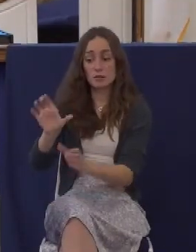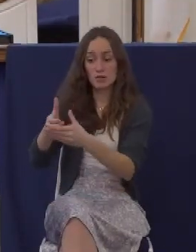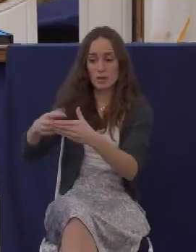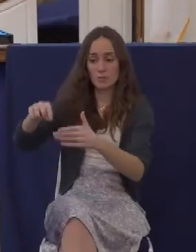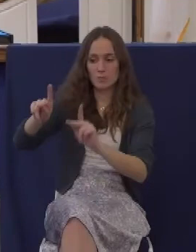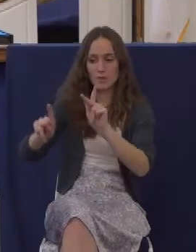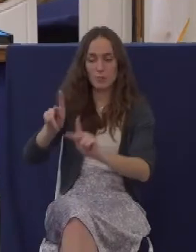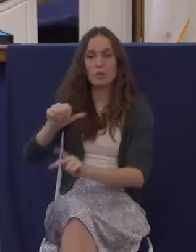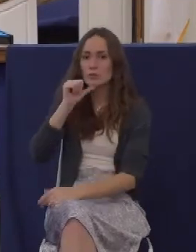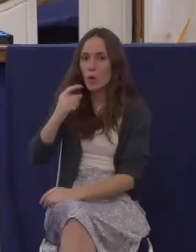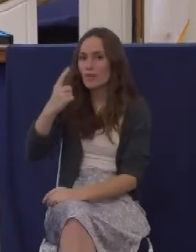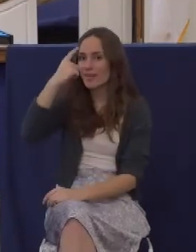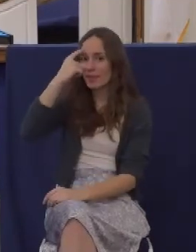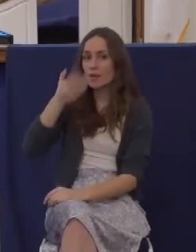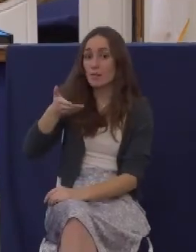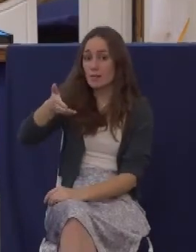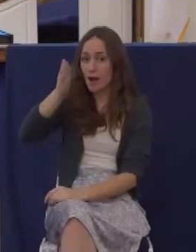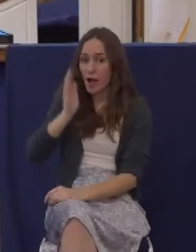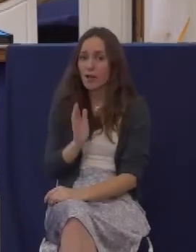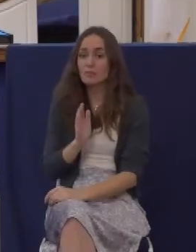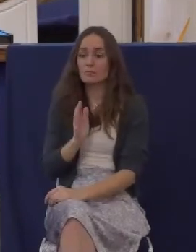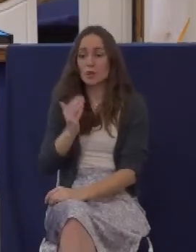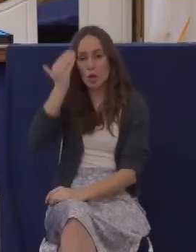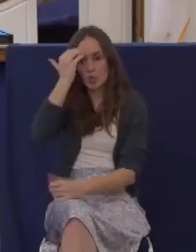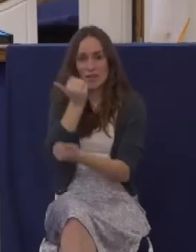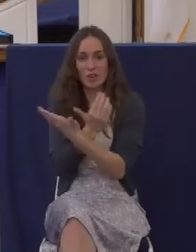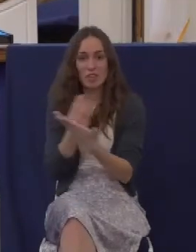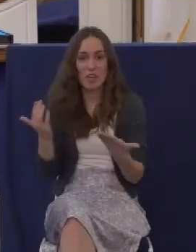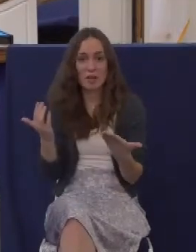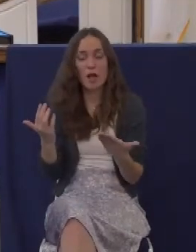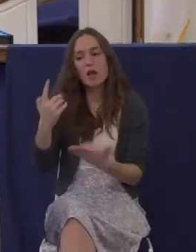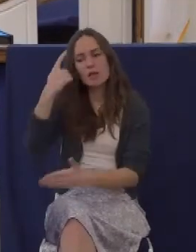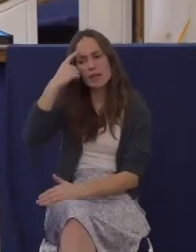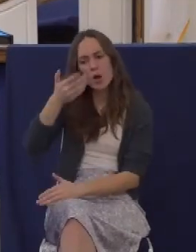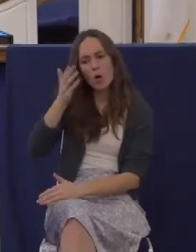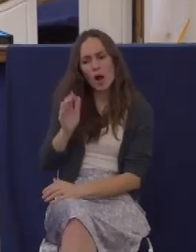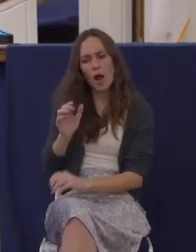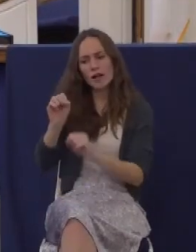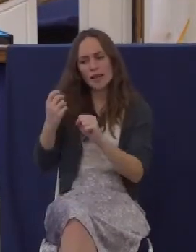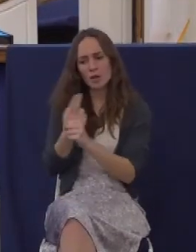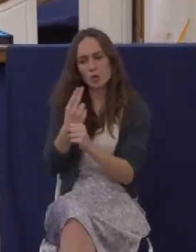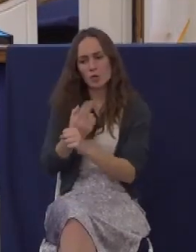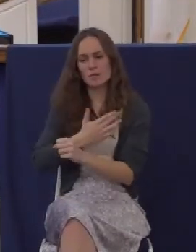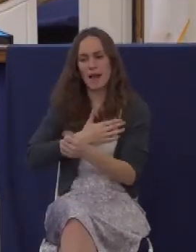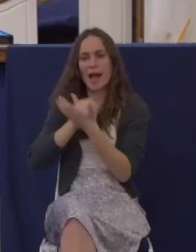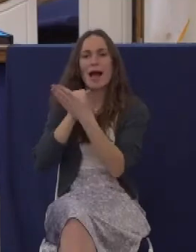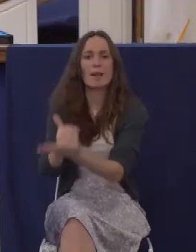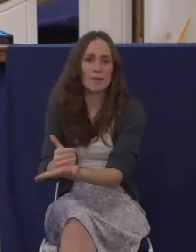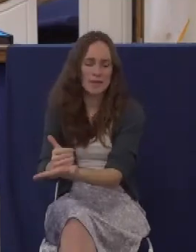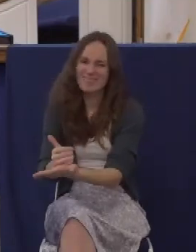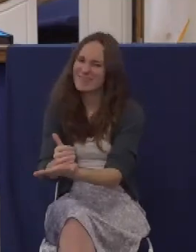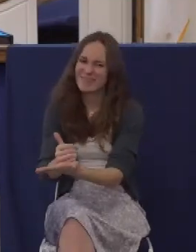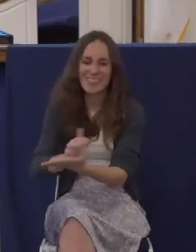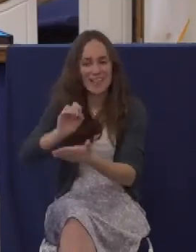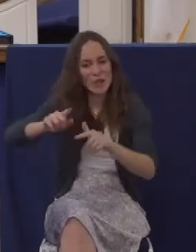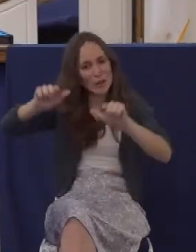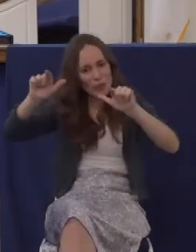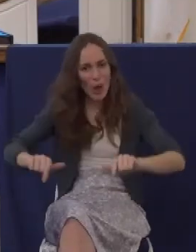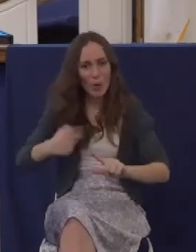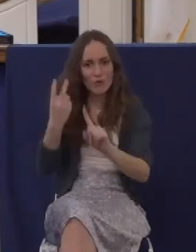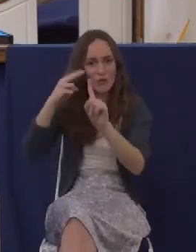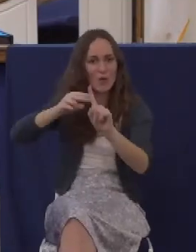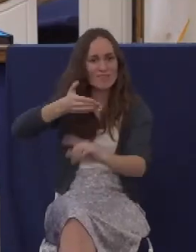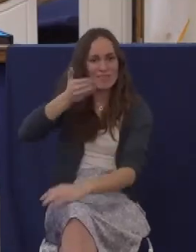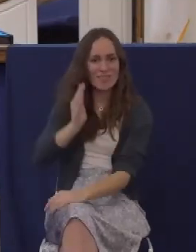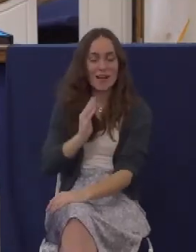goes along, and he could probably help you some of our help. That's a low view of God. It's absurd. It's blasphemous. The Bible says